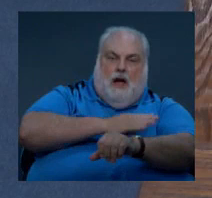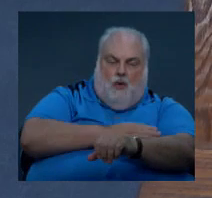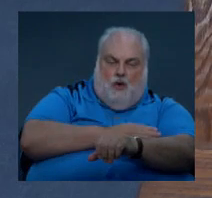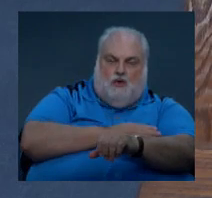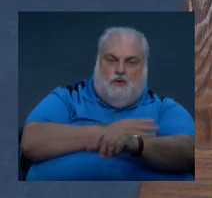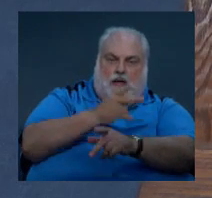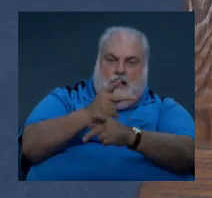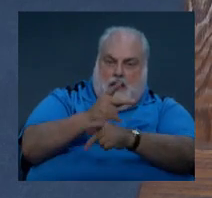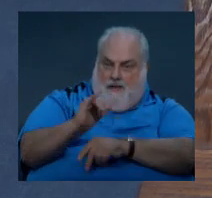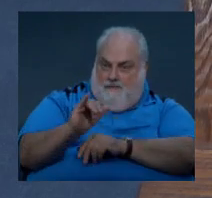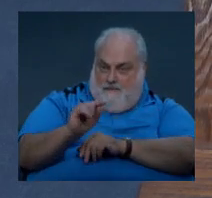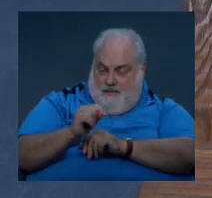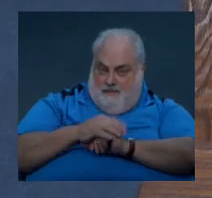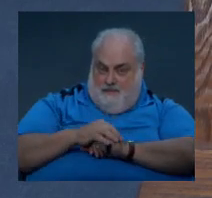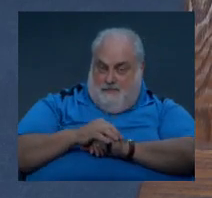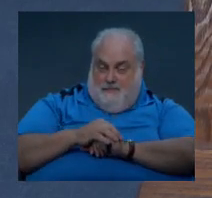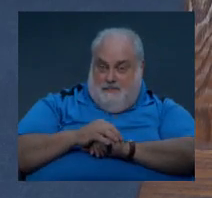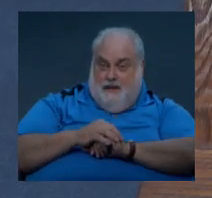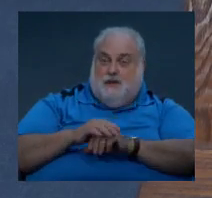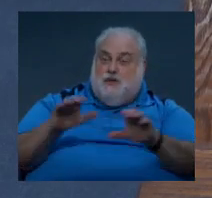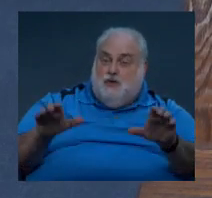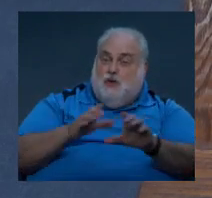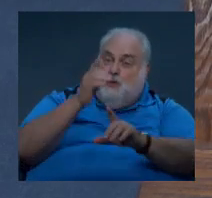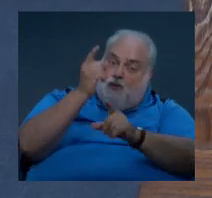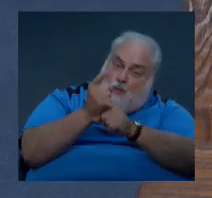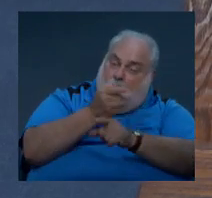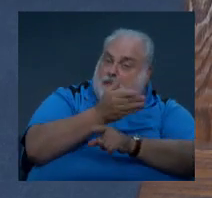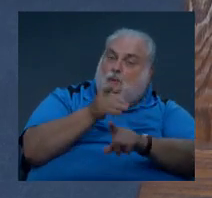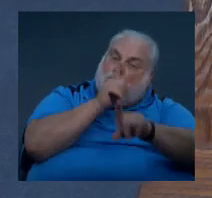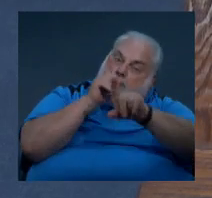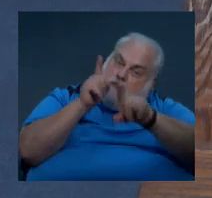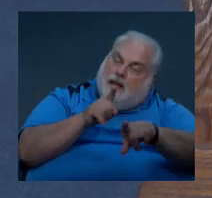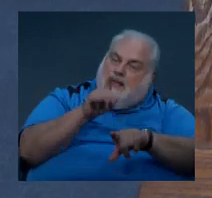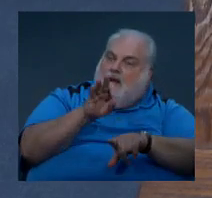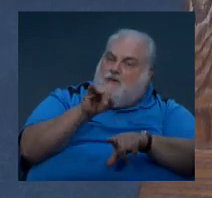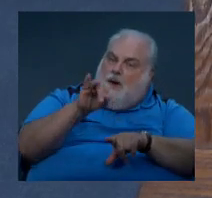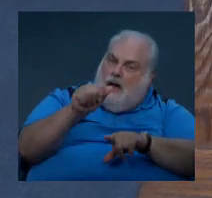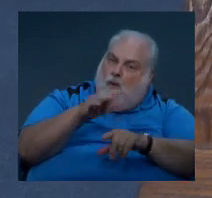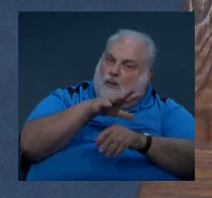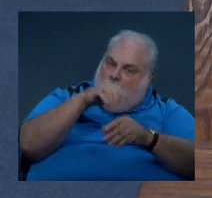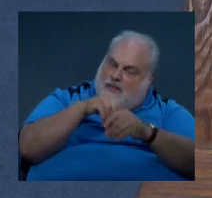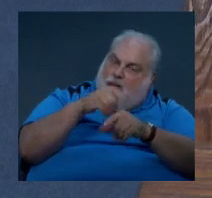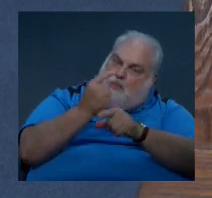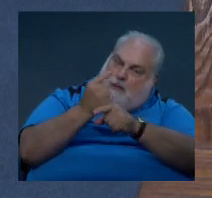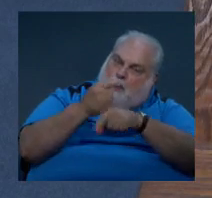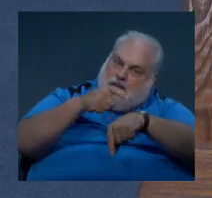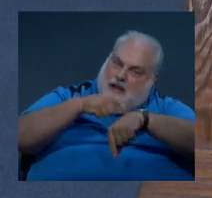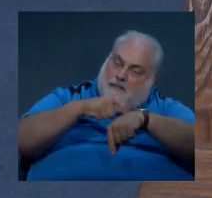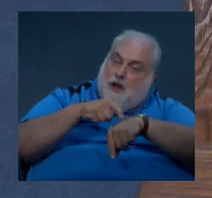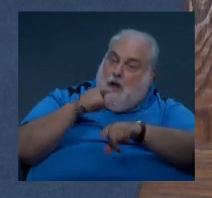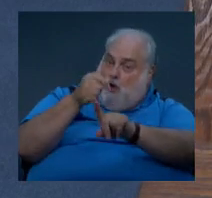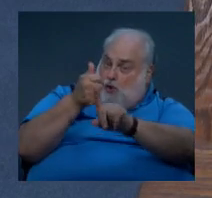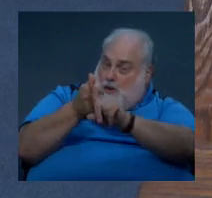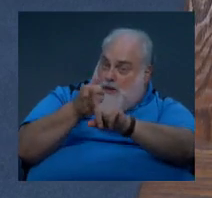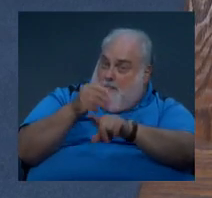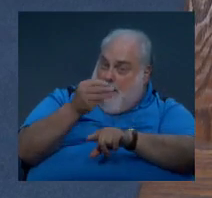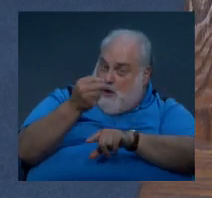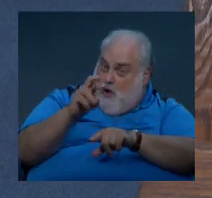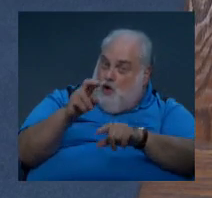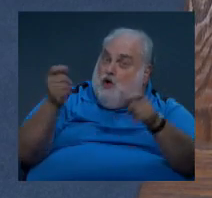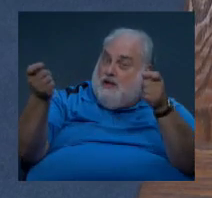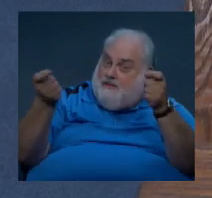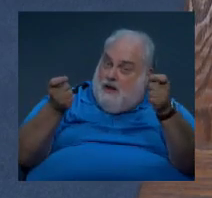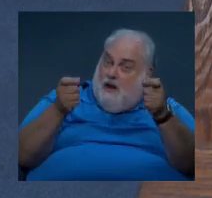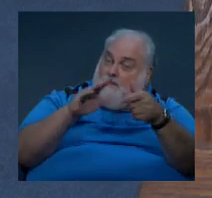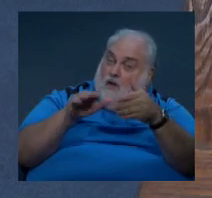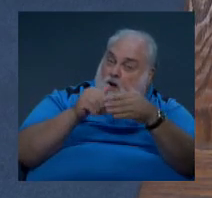that. And you just need to do the right thing, respond to these requests in the right time. You are, as the mayor, you're the custodian of the